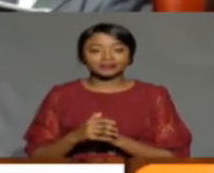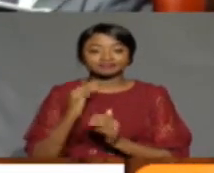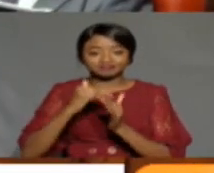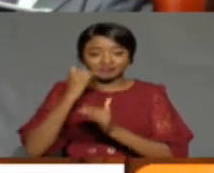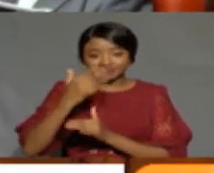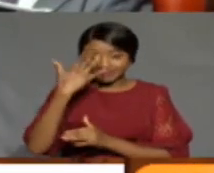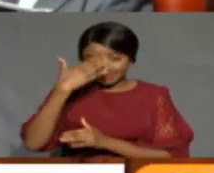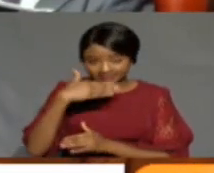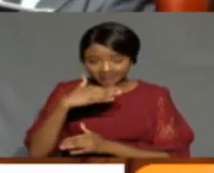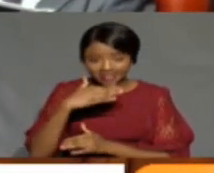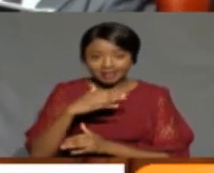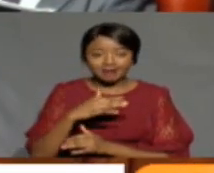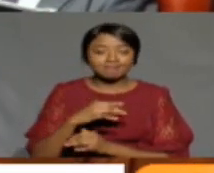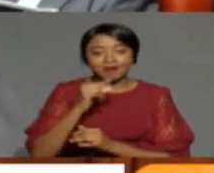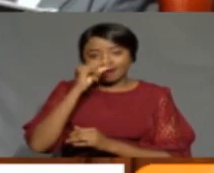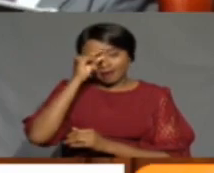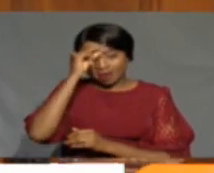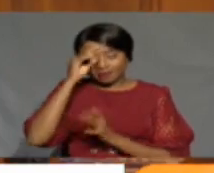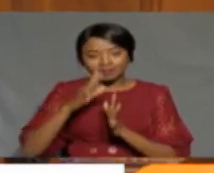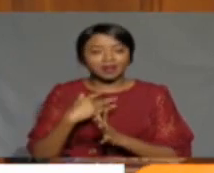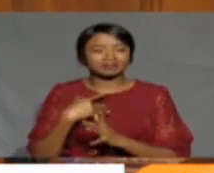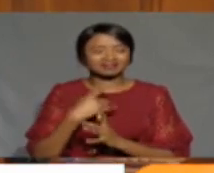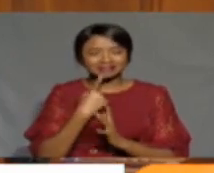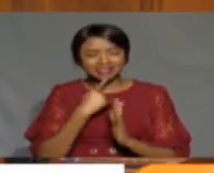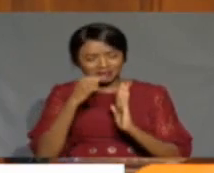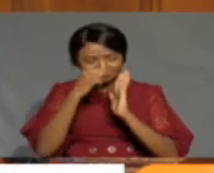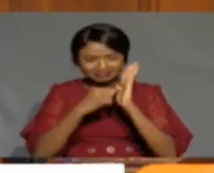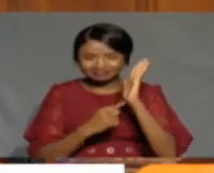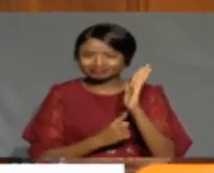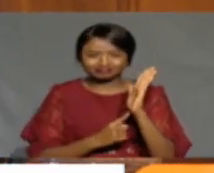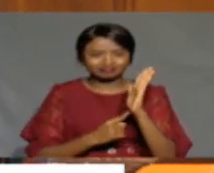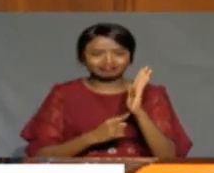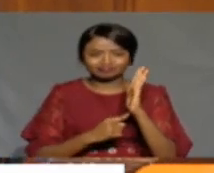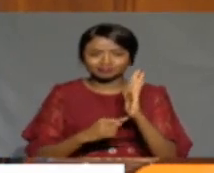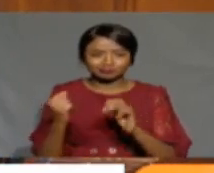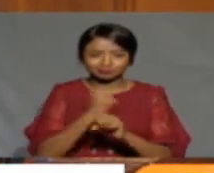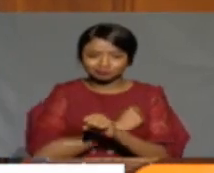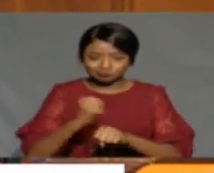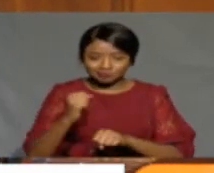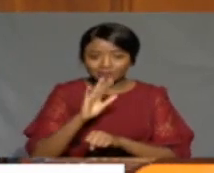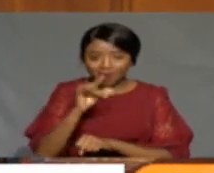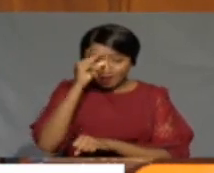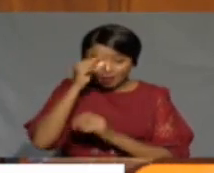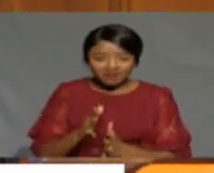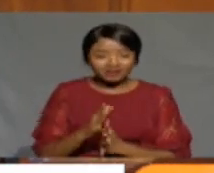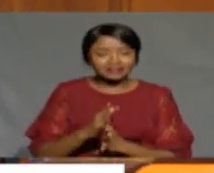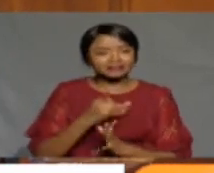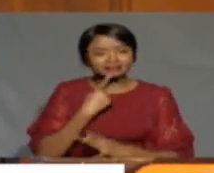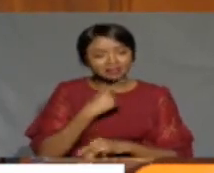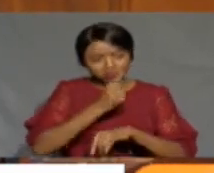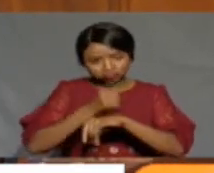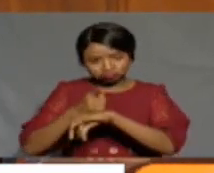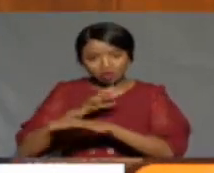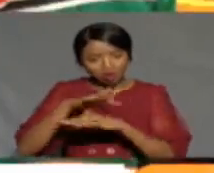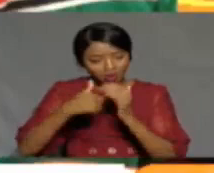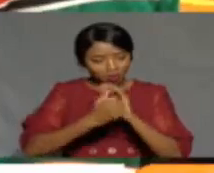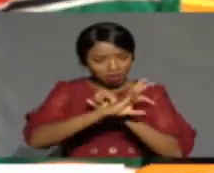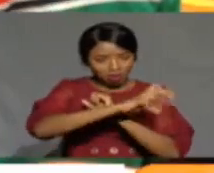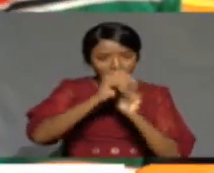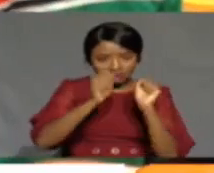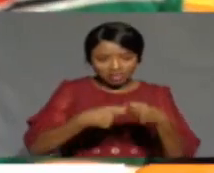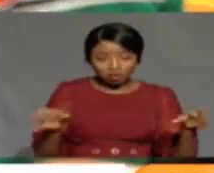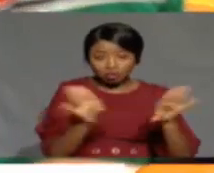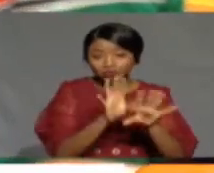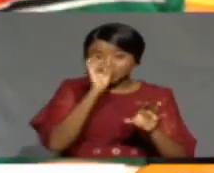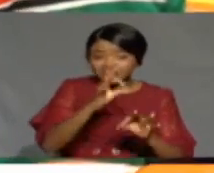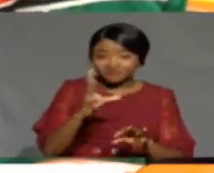meeting reportedly disowned the Senate's hardline stance on the division of revenue. The governors even threatening to shut down the counties if no